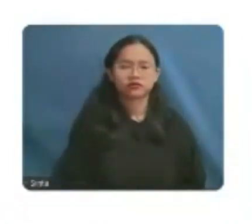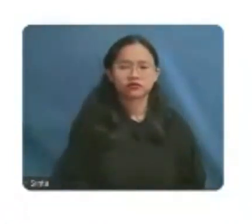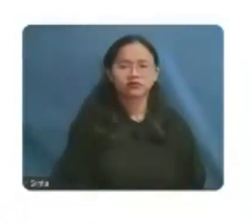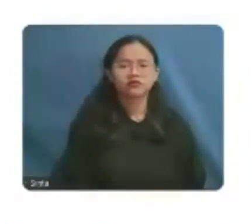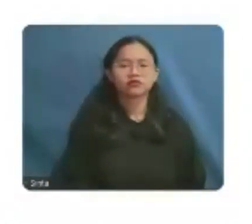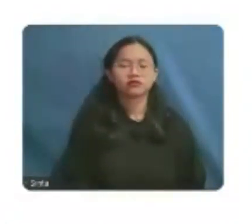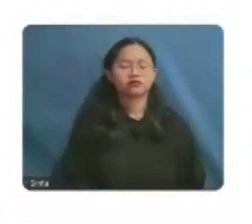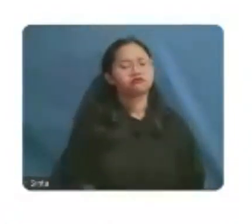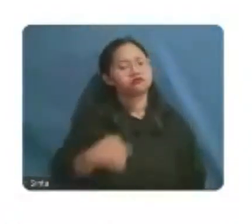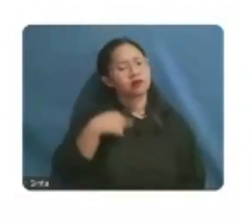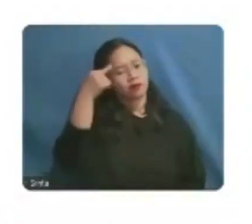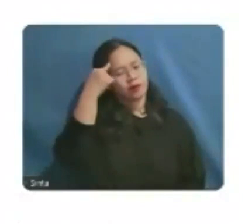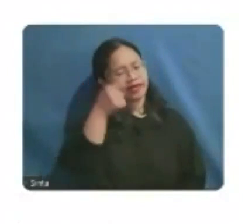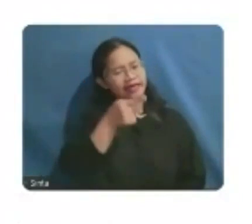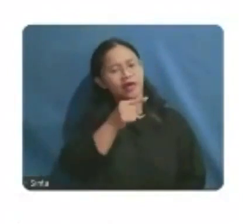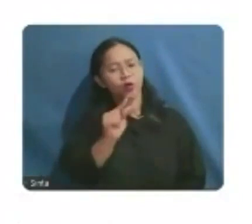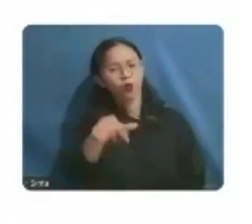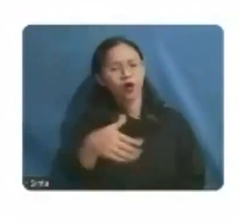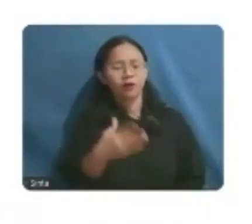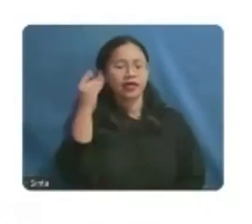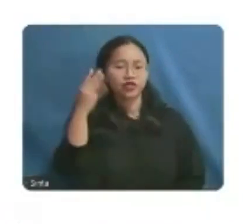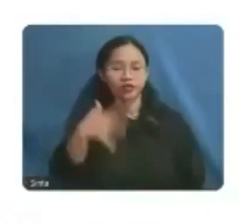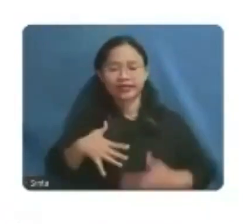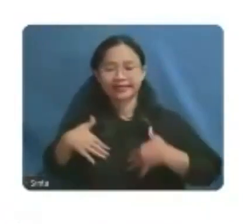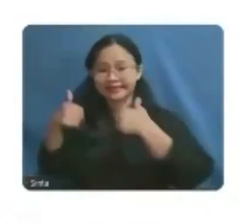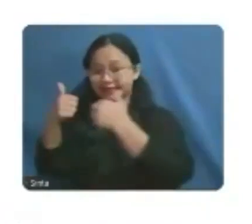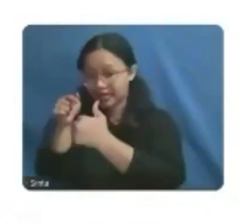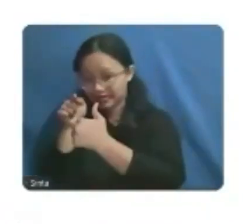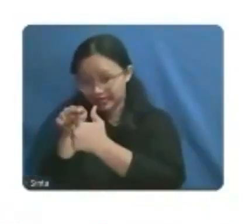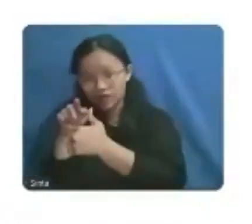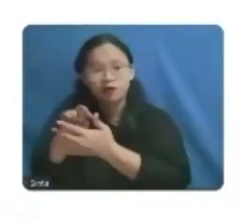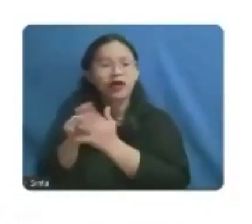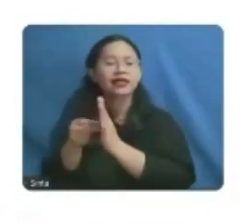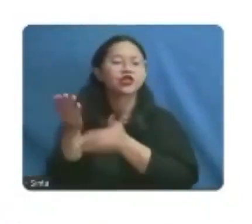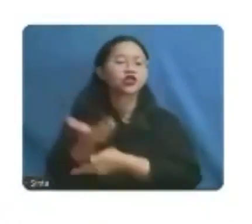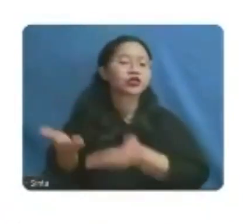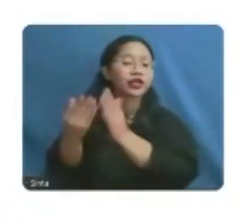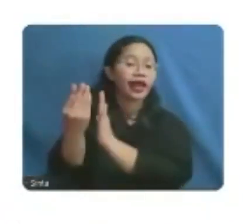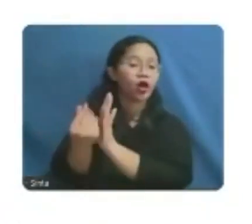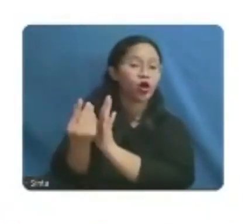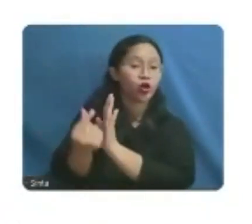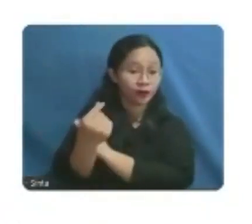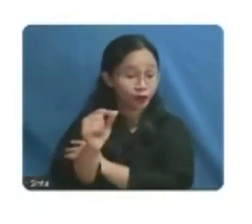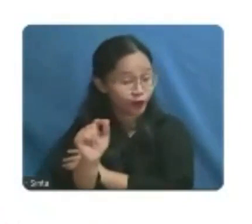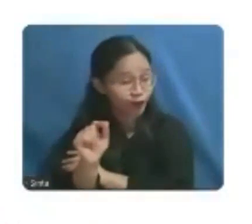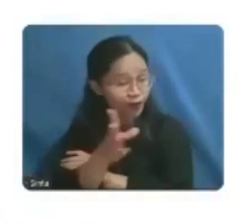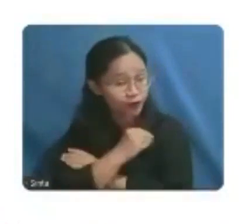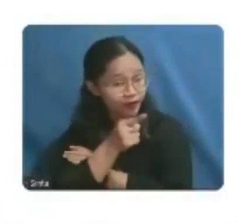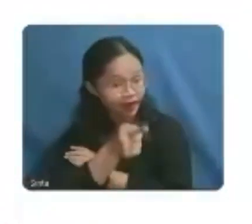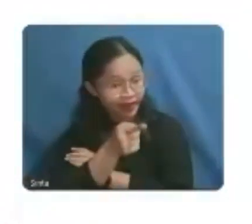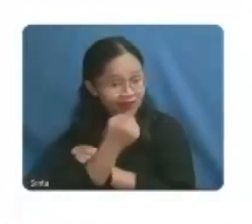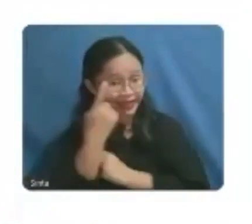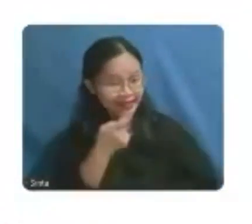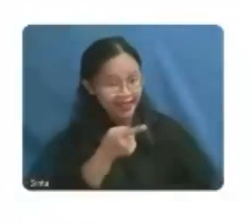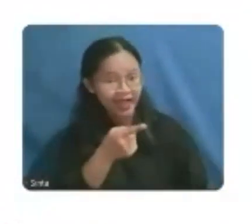status of the individual or at the national level. Is that correct? Yeah. I'll